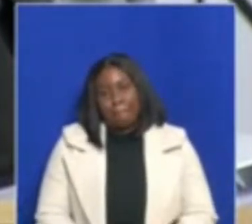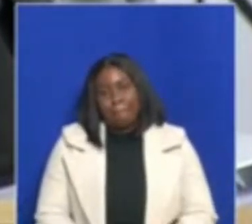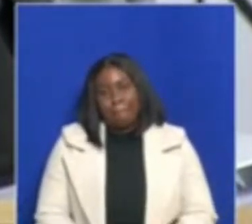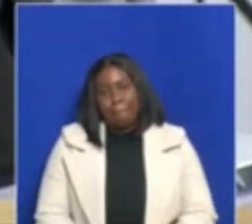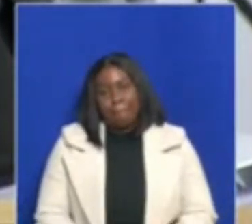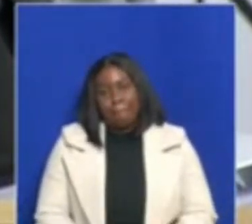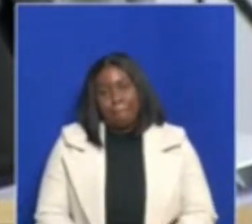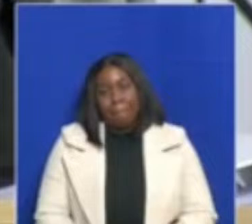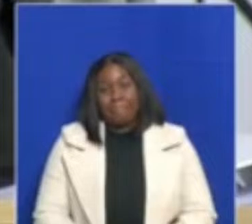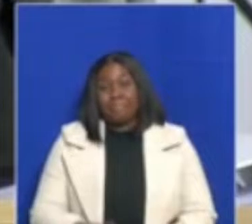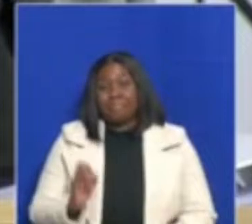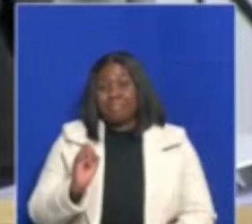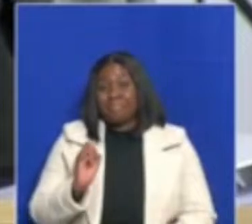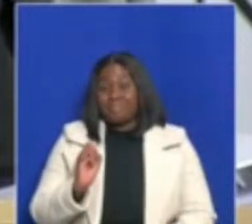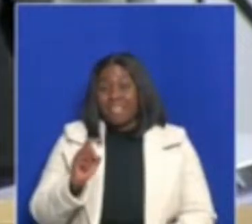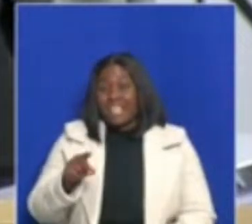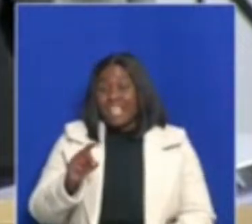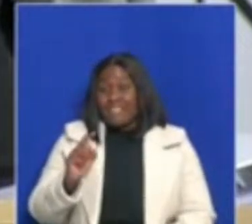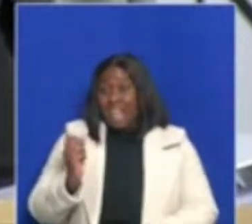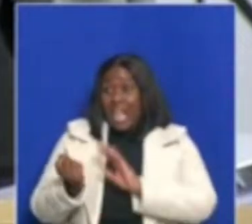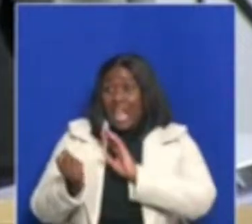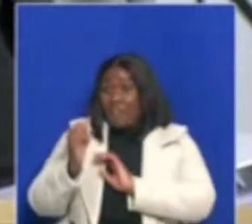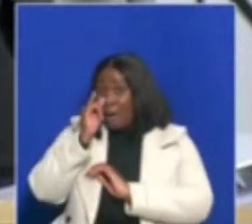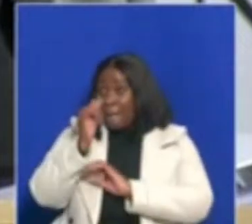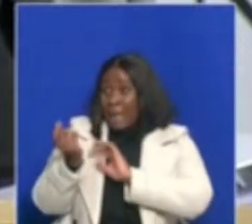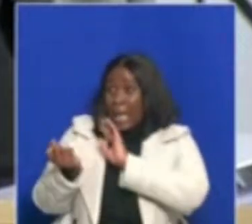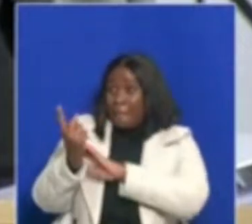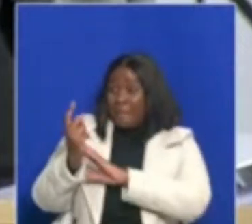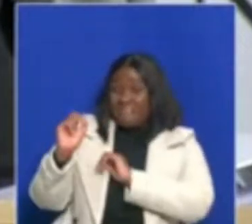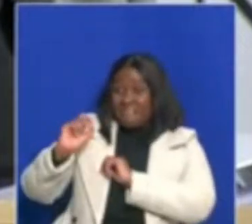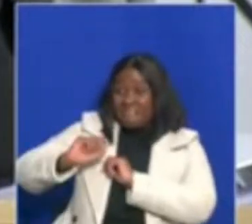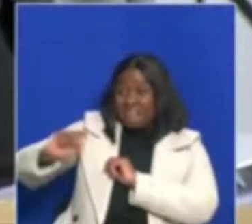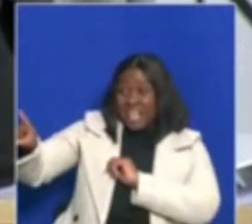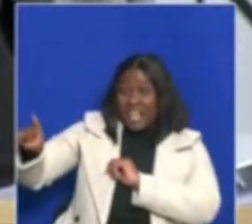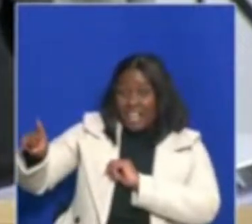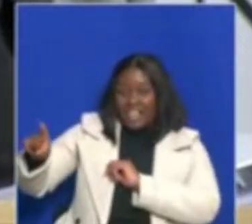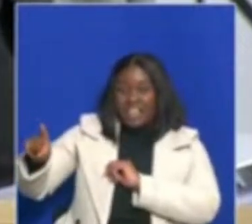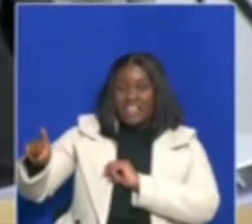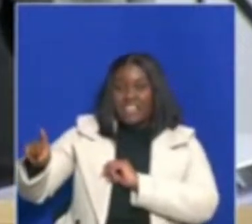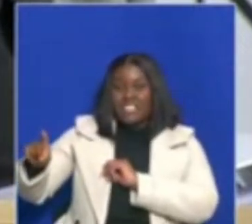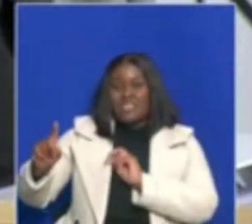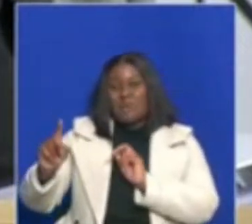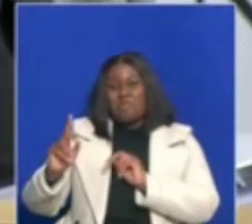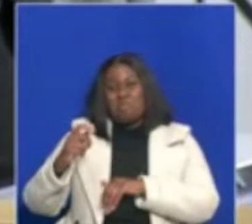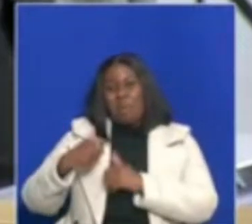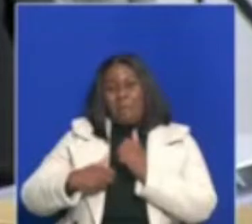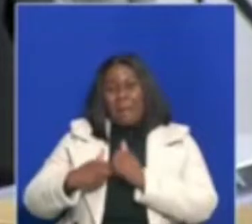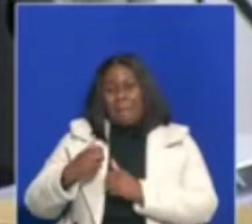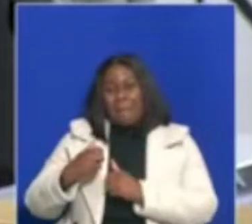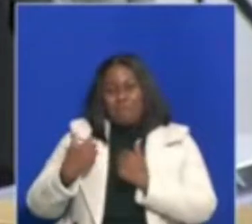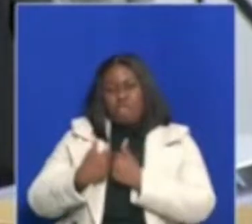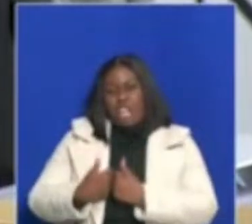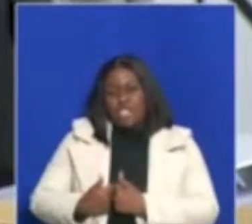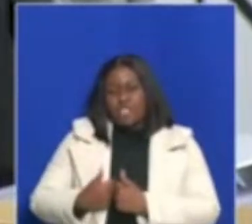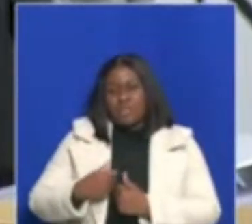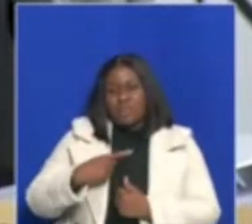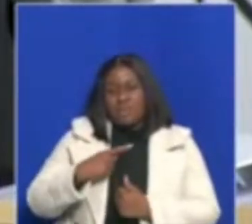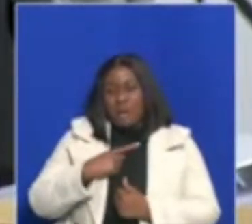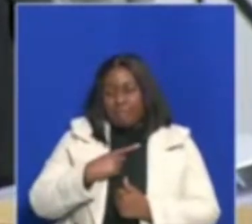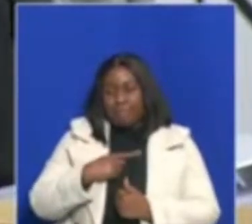that the station normally contacts us, like